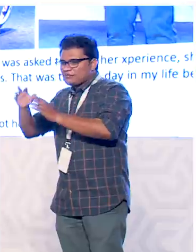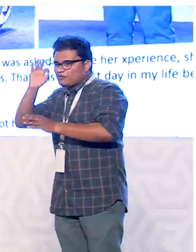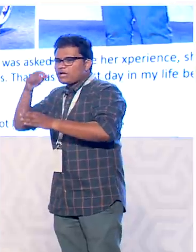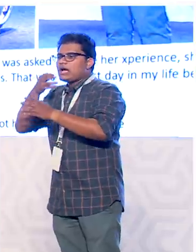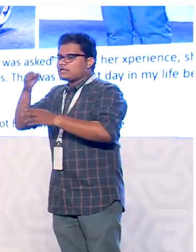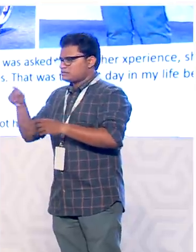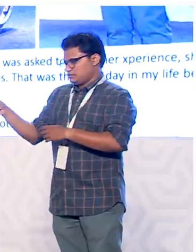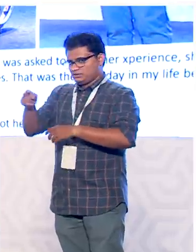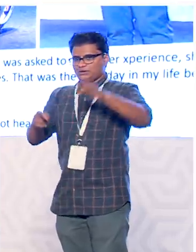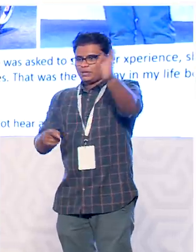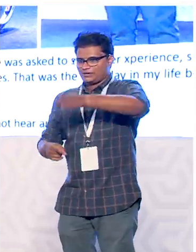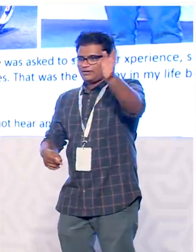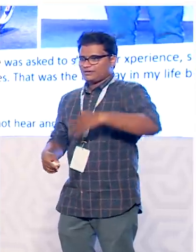hero.